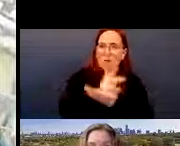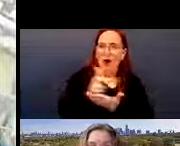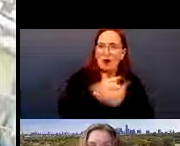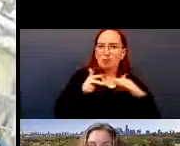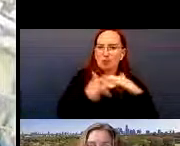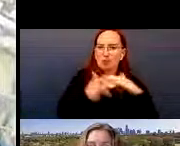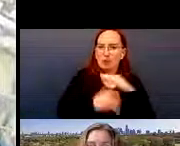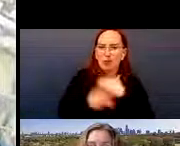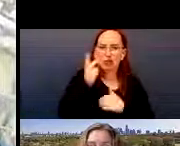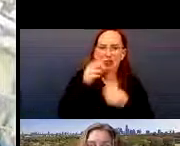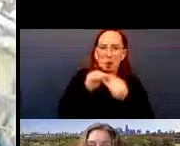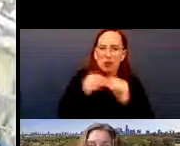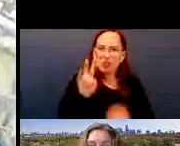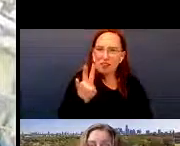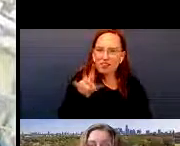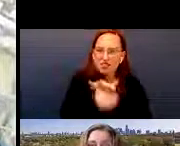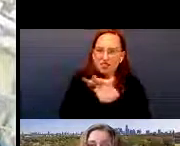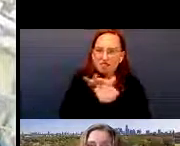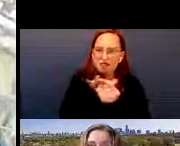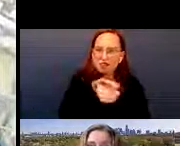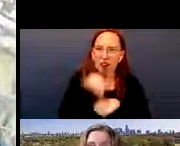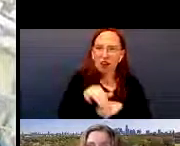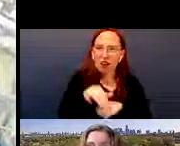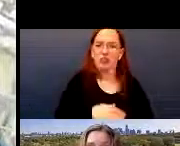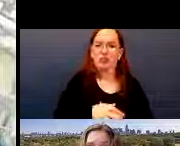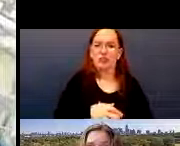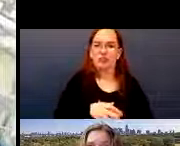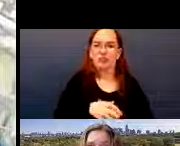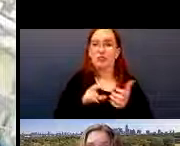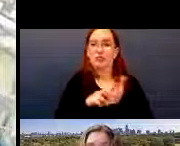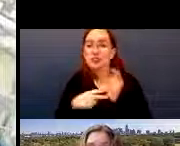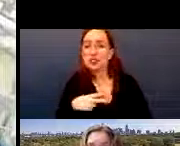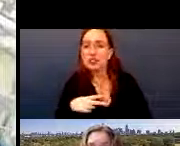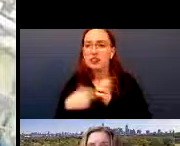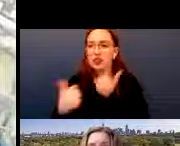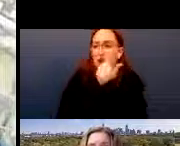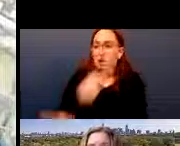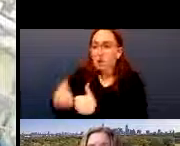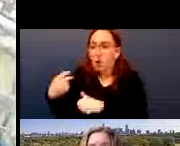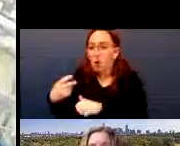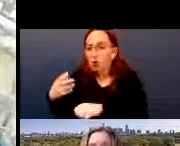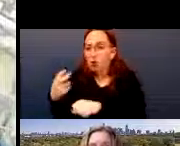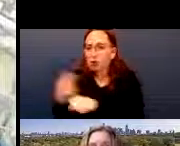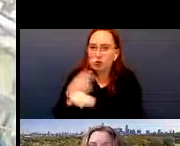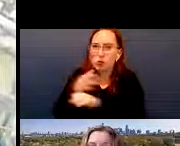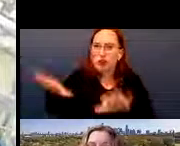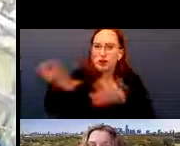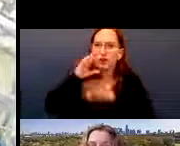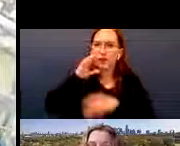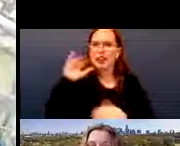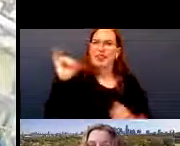here, thus hiding it from most views. We see that as being green roof and partially